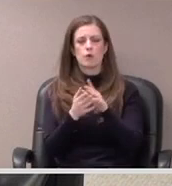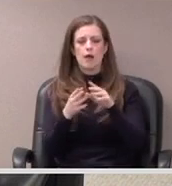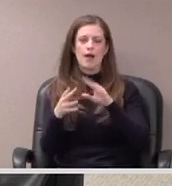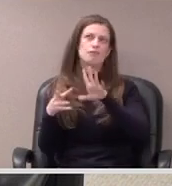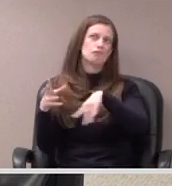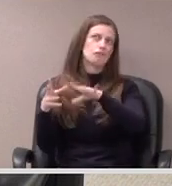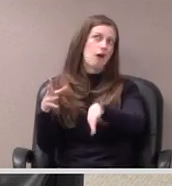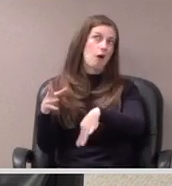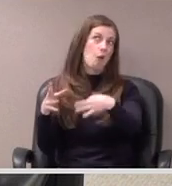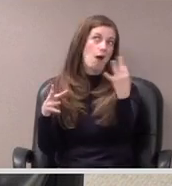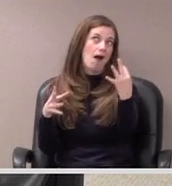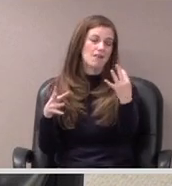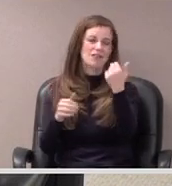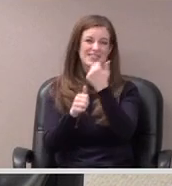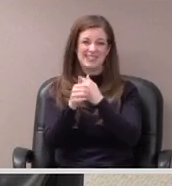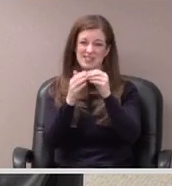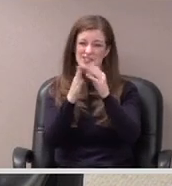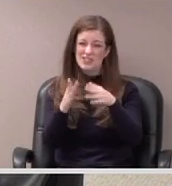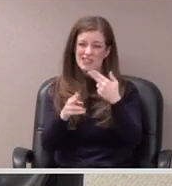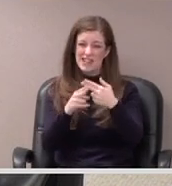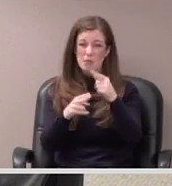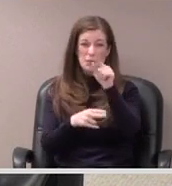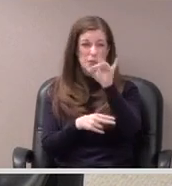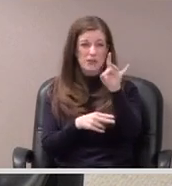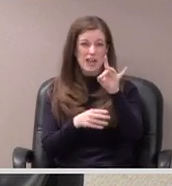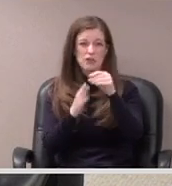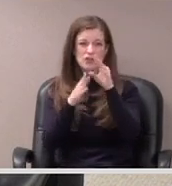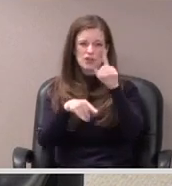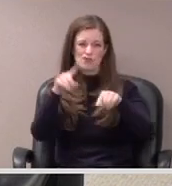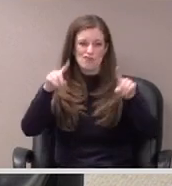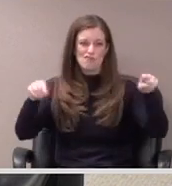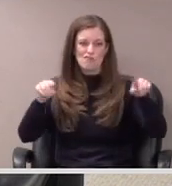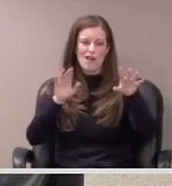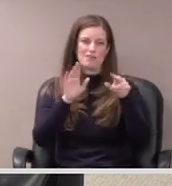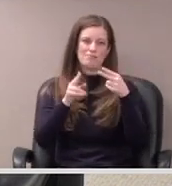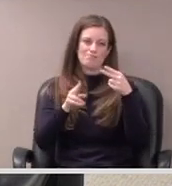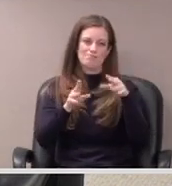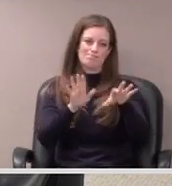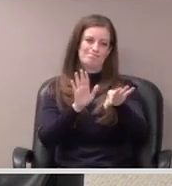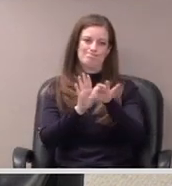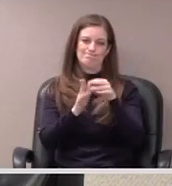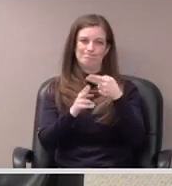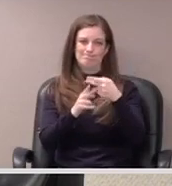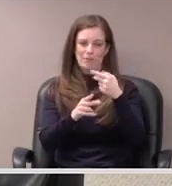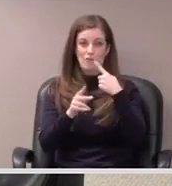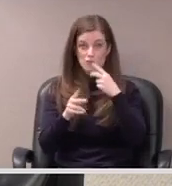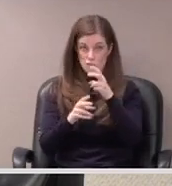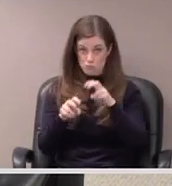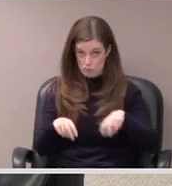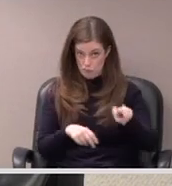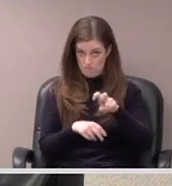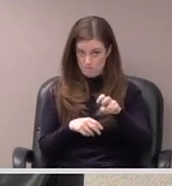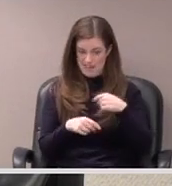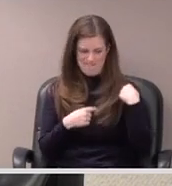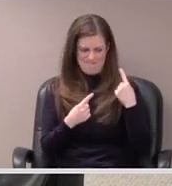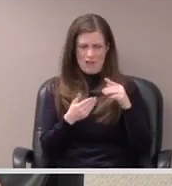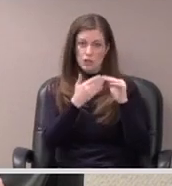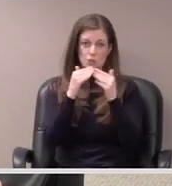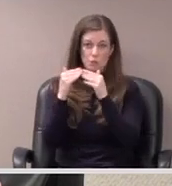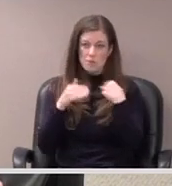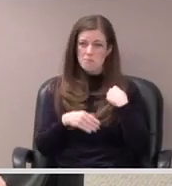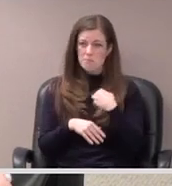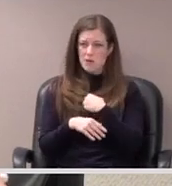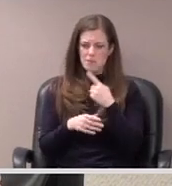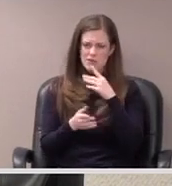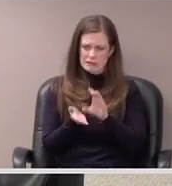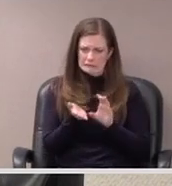each student's name, with 28 students picked at random to make the trip. Since then, community members and others have donated